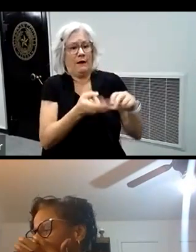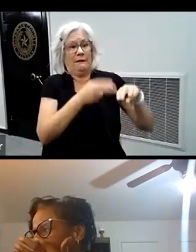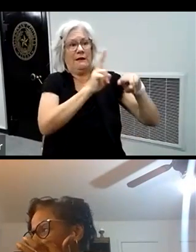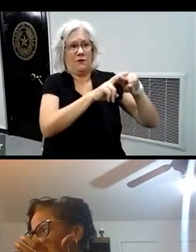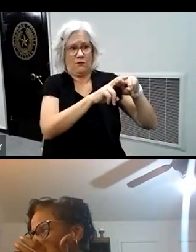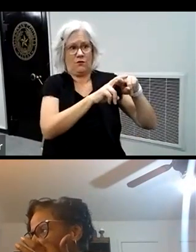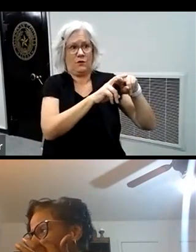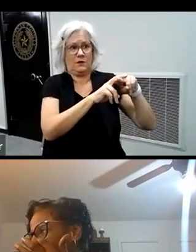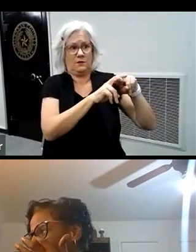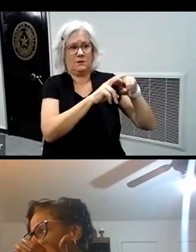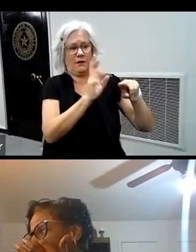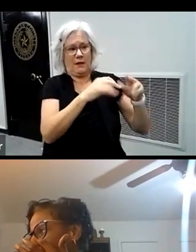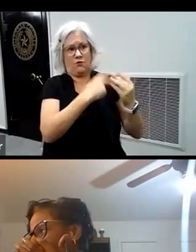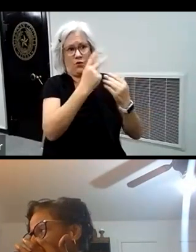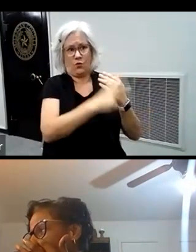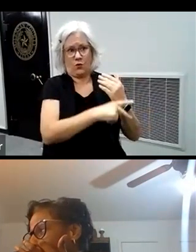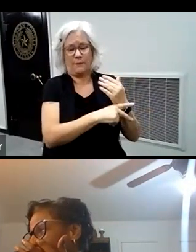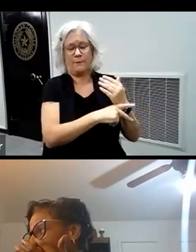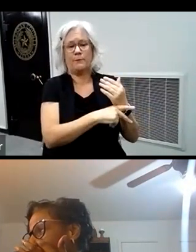Increase program.